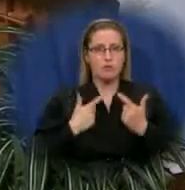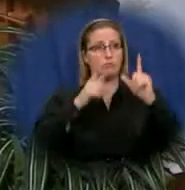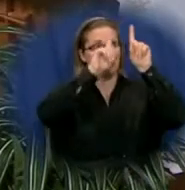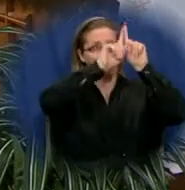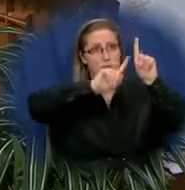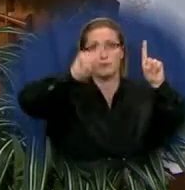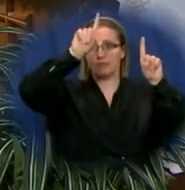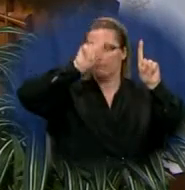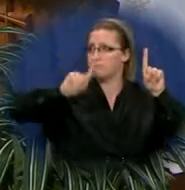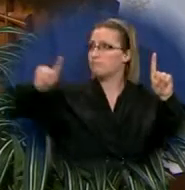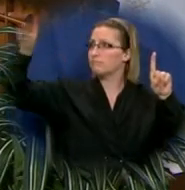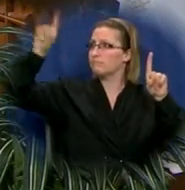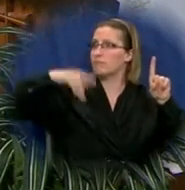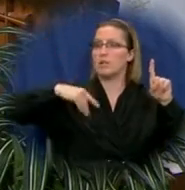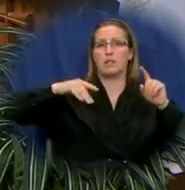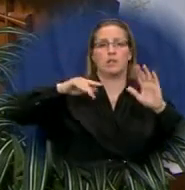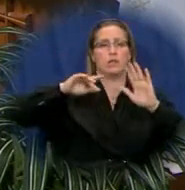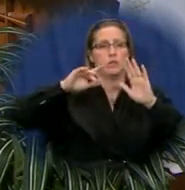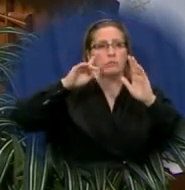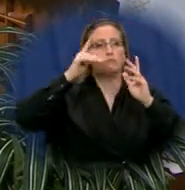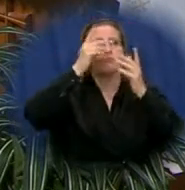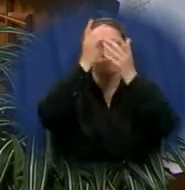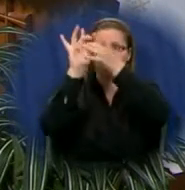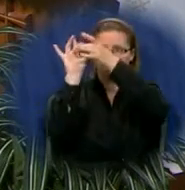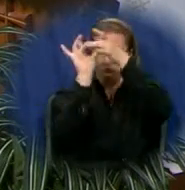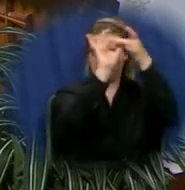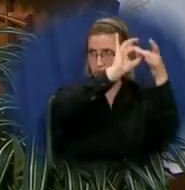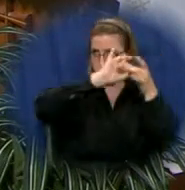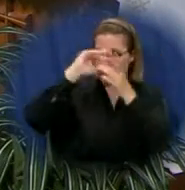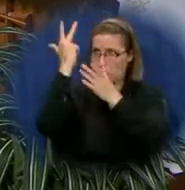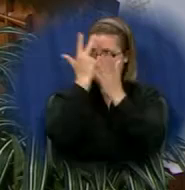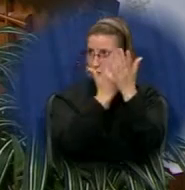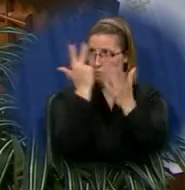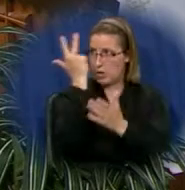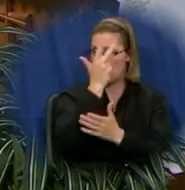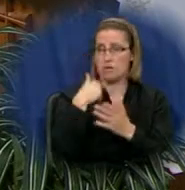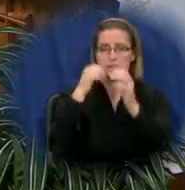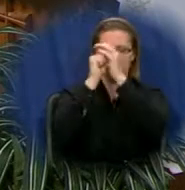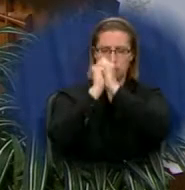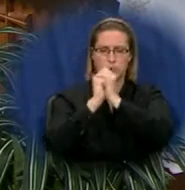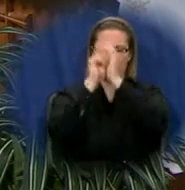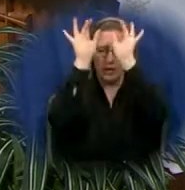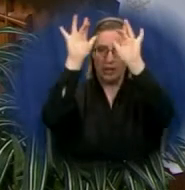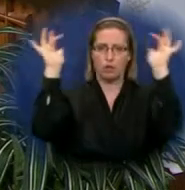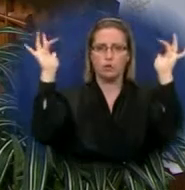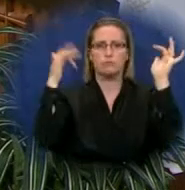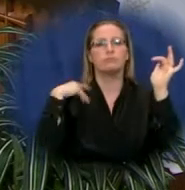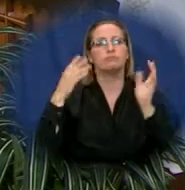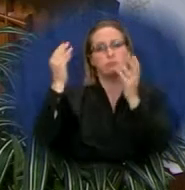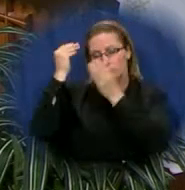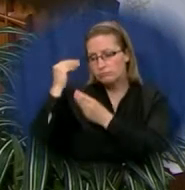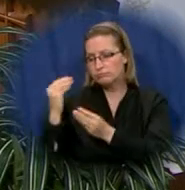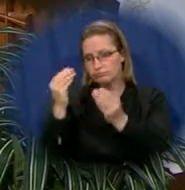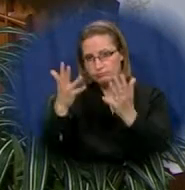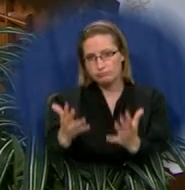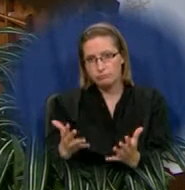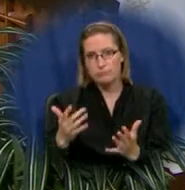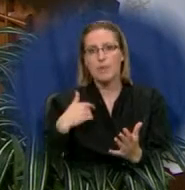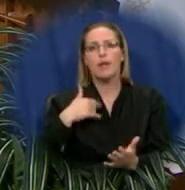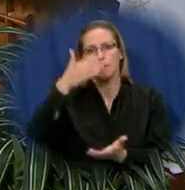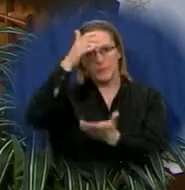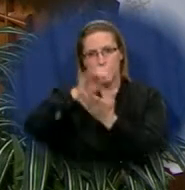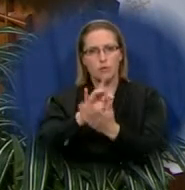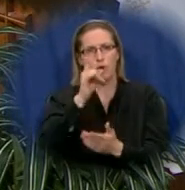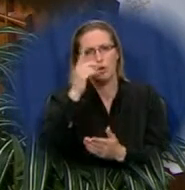who proceeds from the Father and the Son, who with the Father and the Son is adored and glorified, who has spoken through the prophets.